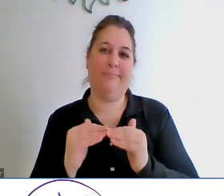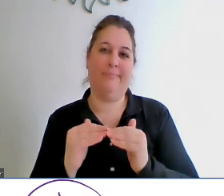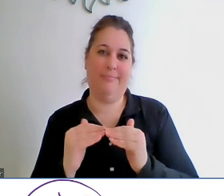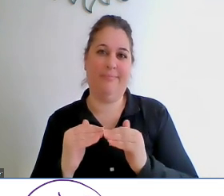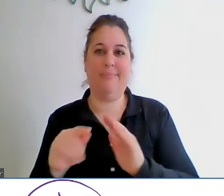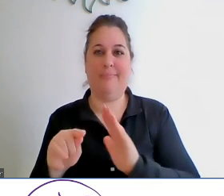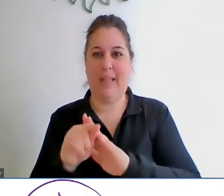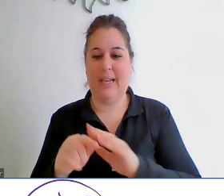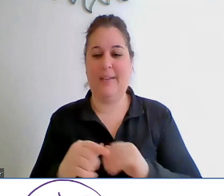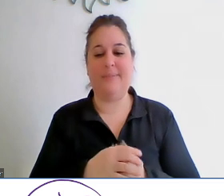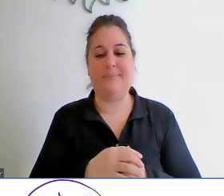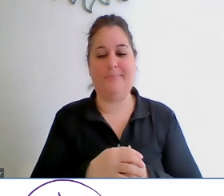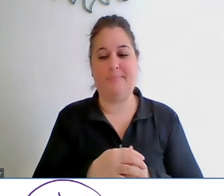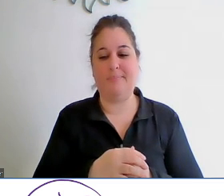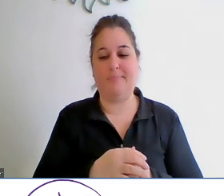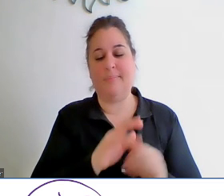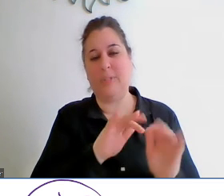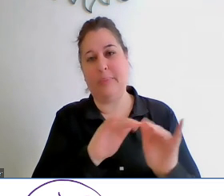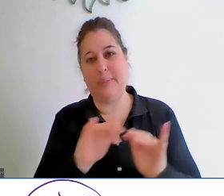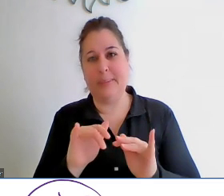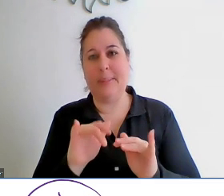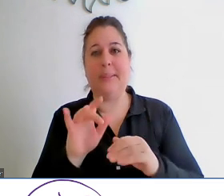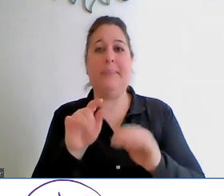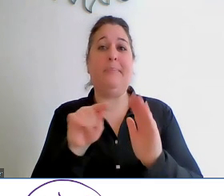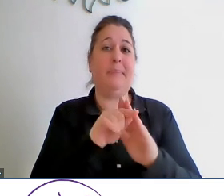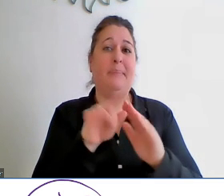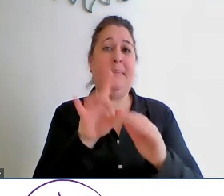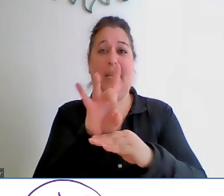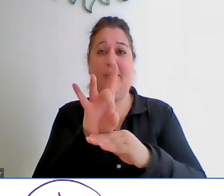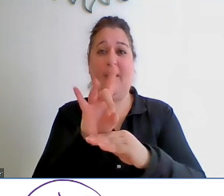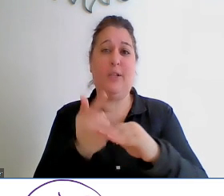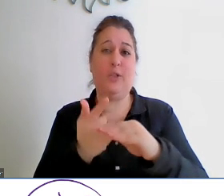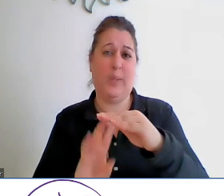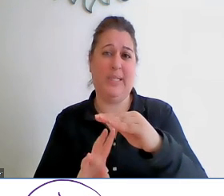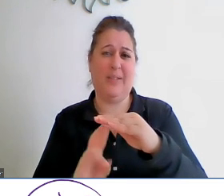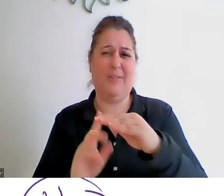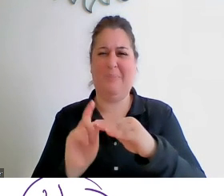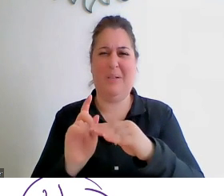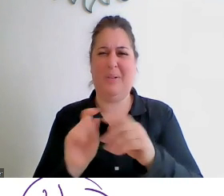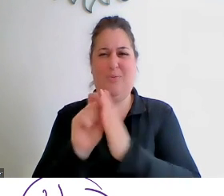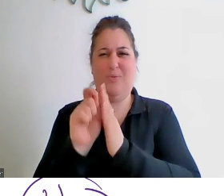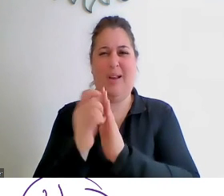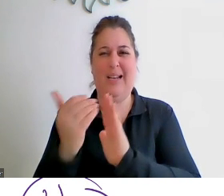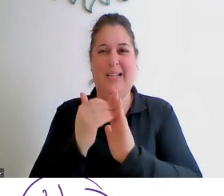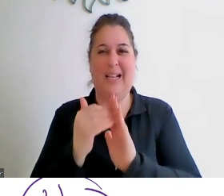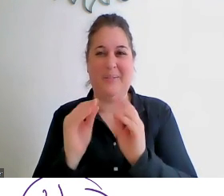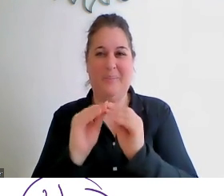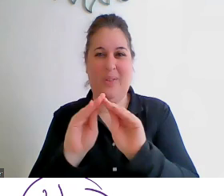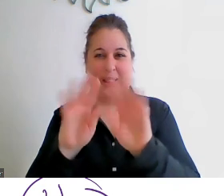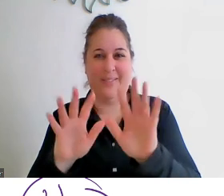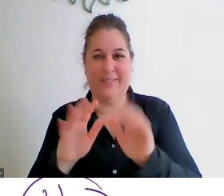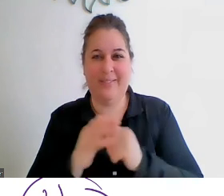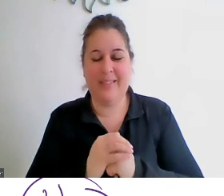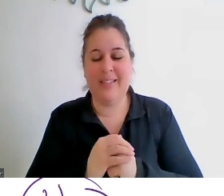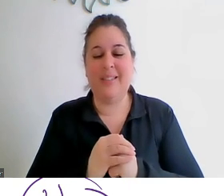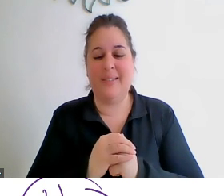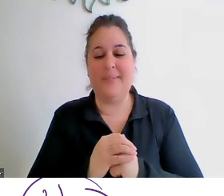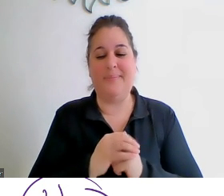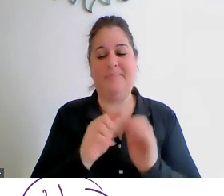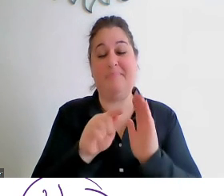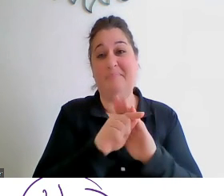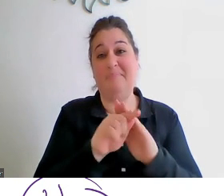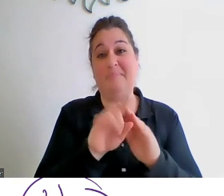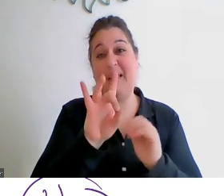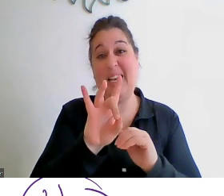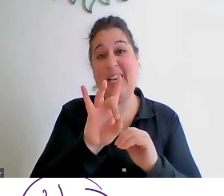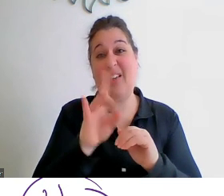negative. All right, what's 3 times 3? 9 times 3 is 27. So negative 8 over 27. So let me rewrite that